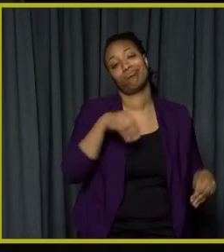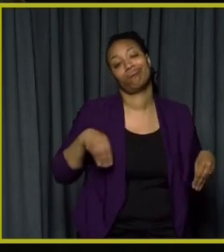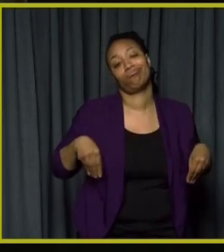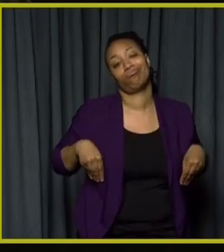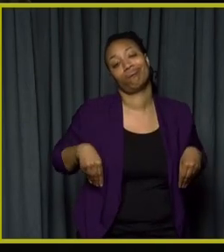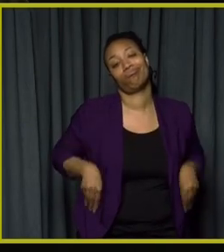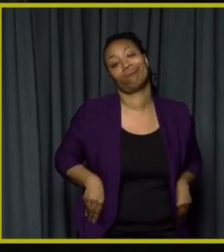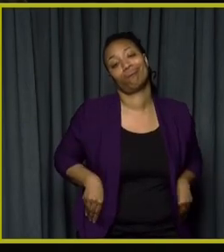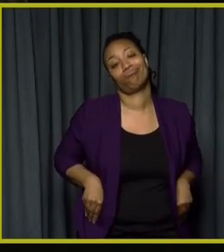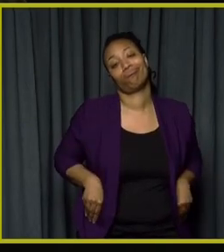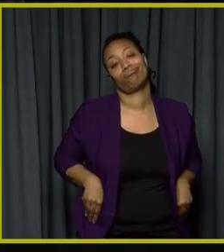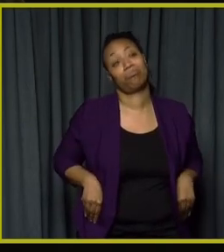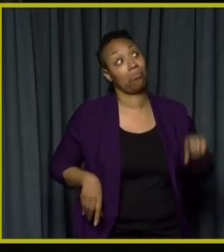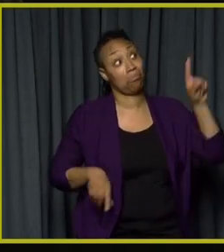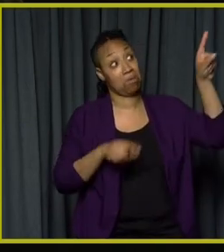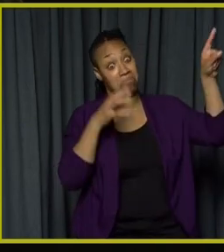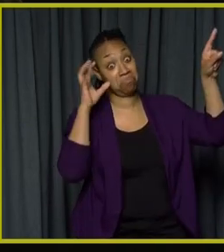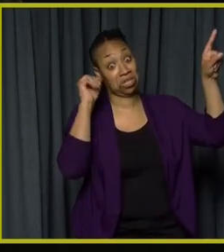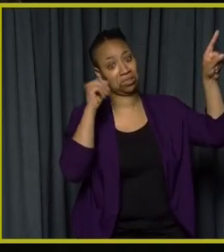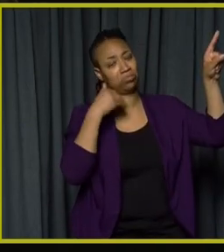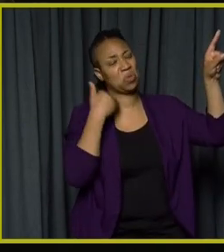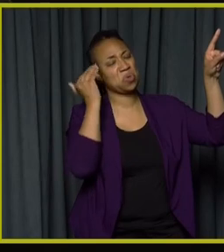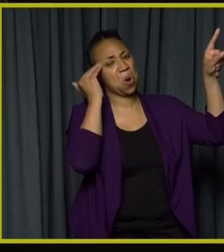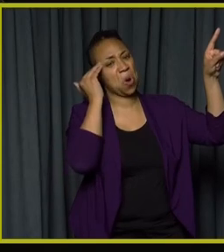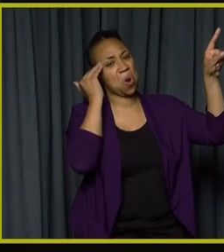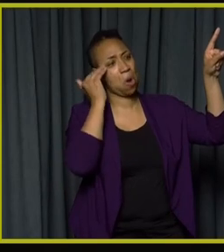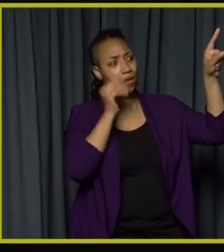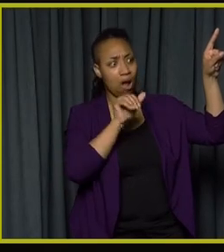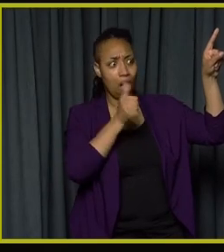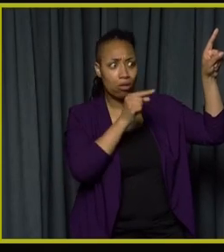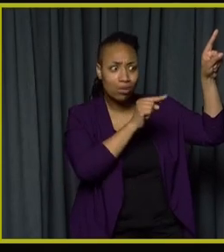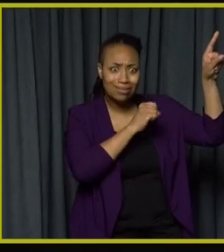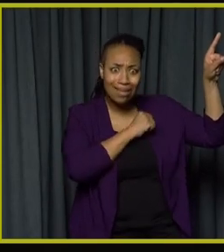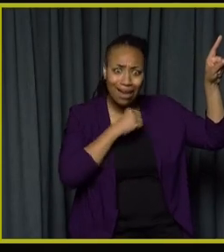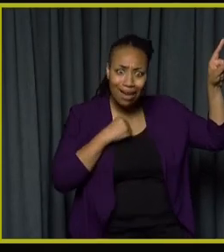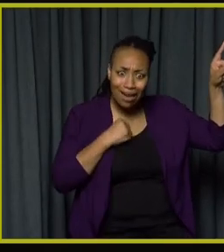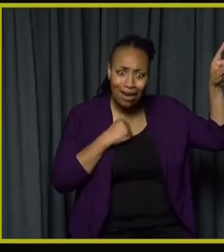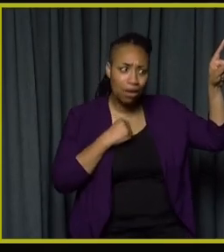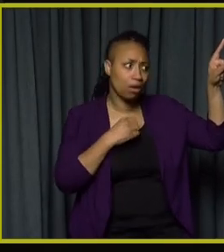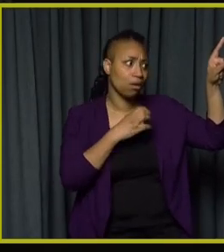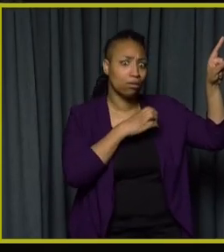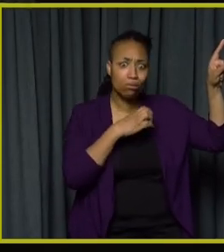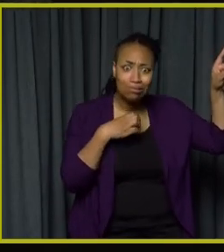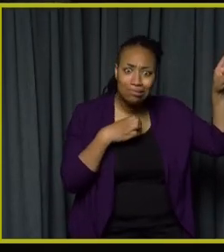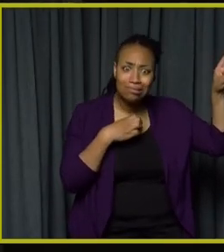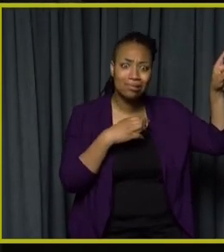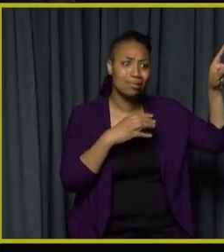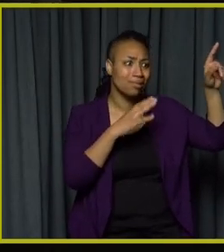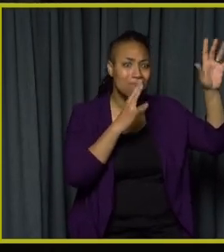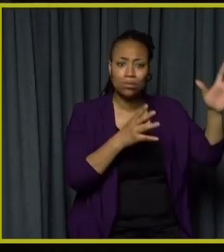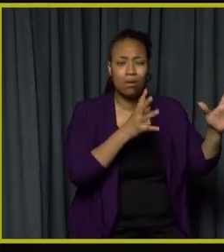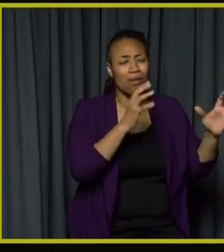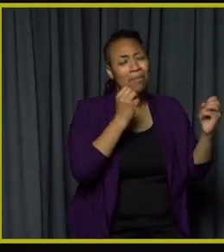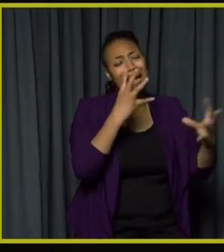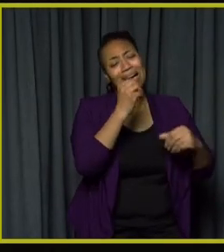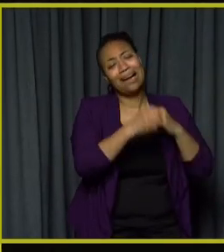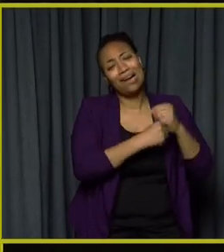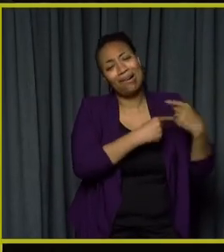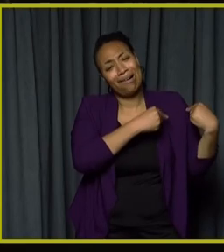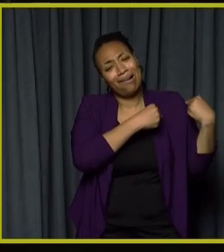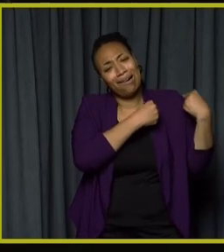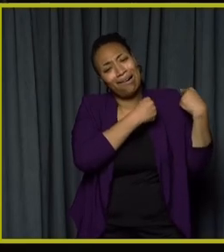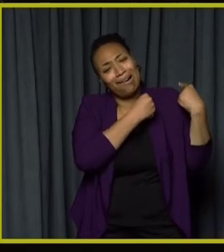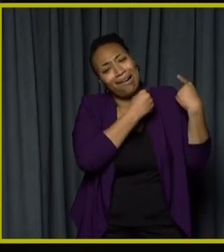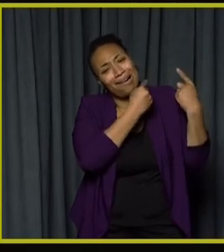doing, but what a regressive Senate, what a regressive Congress does. Far too long, our public leadership has been too